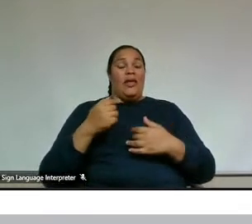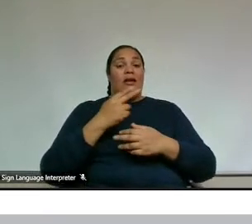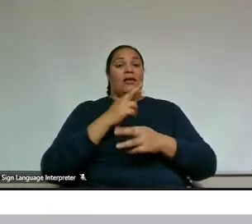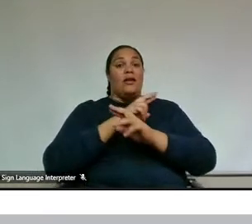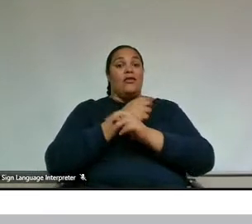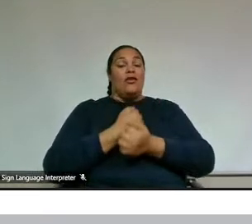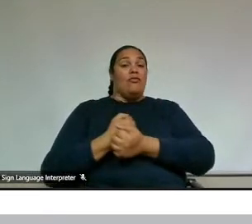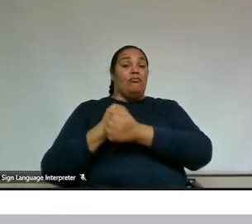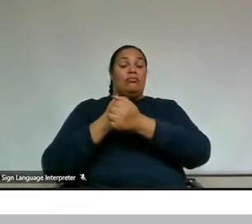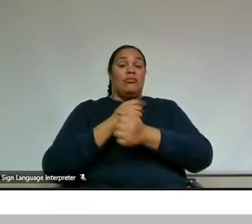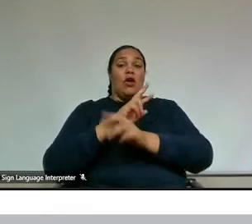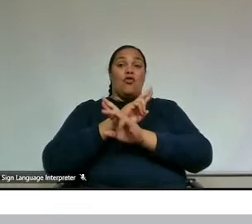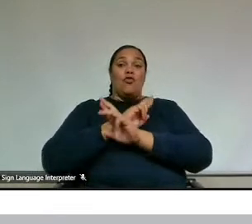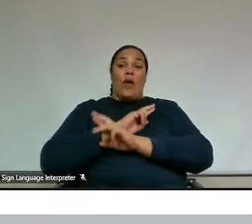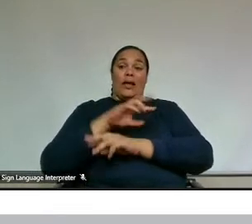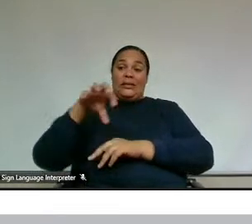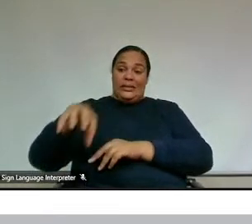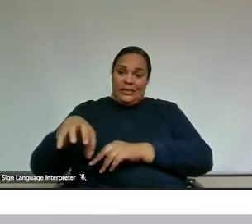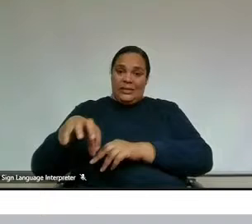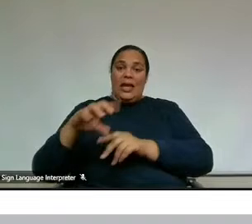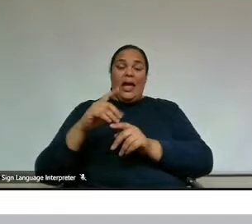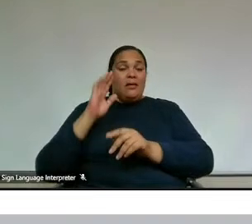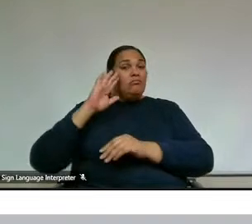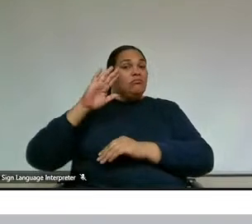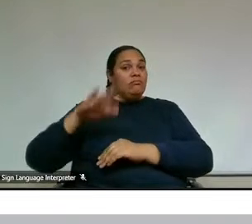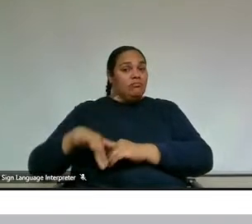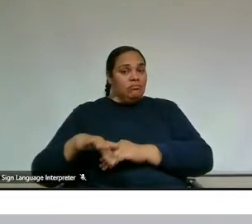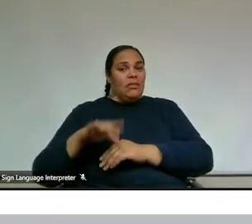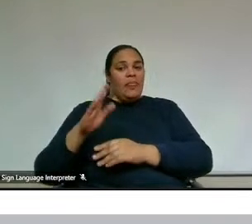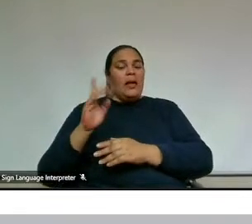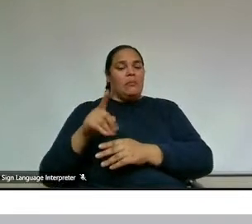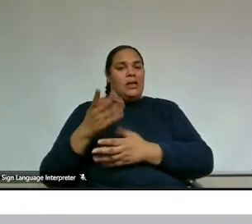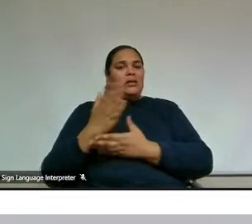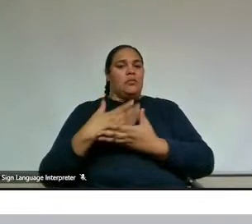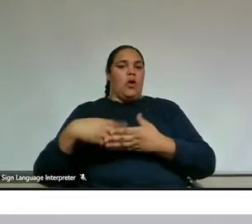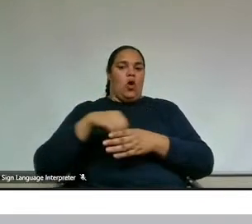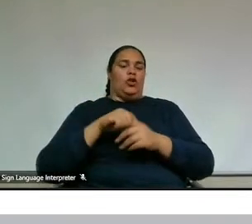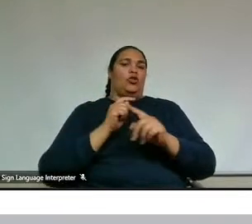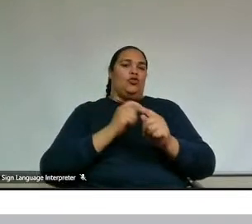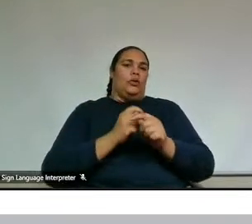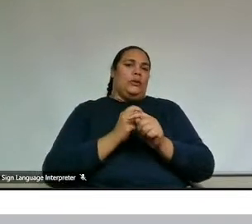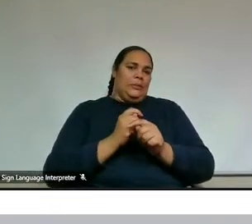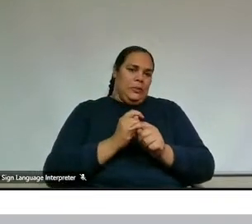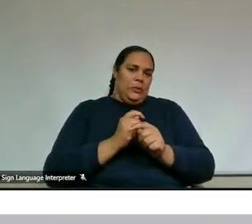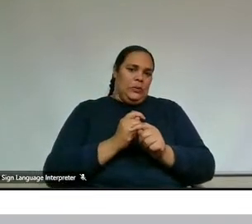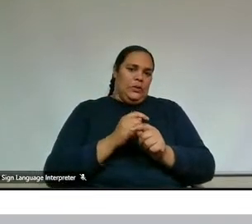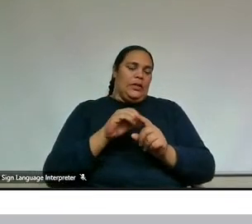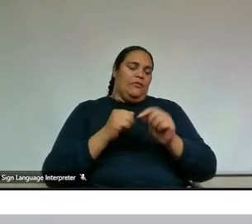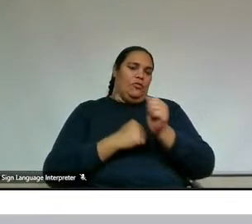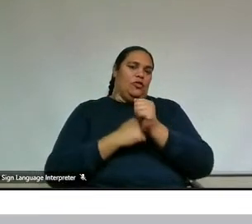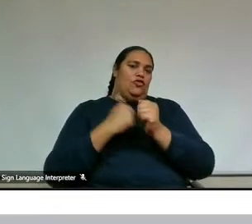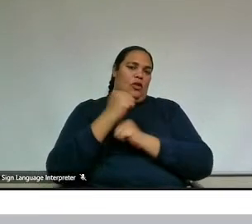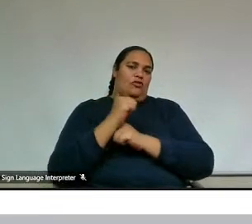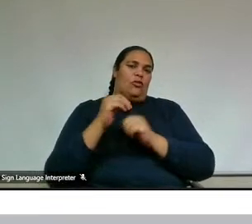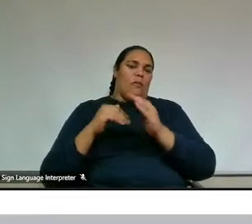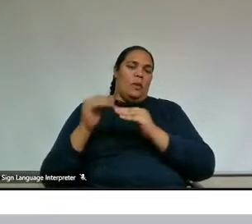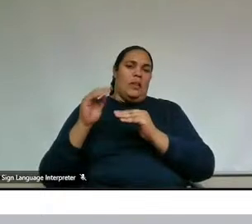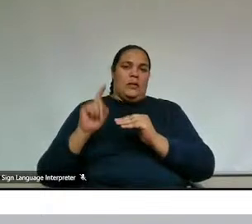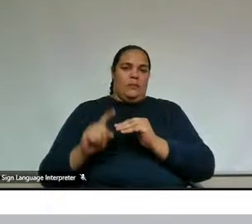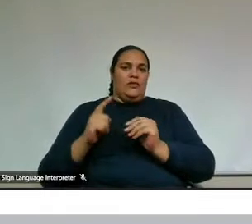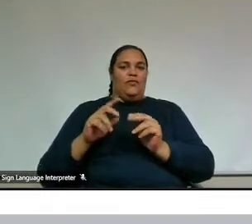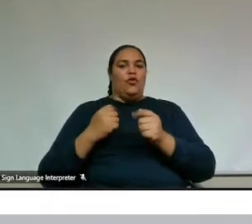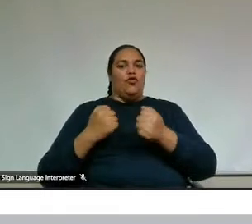and overnight facilities becomes part of the transport infrastructure.